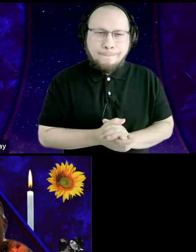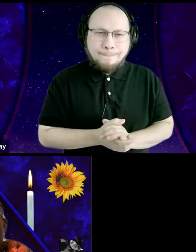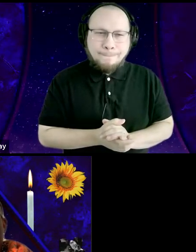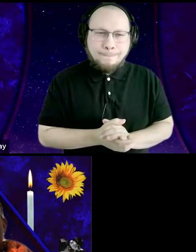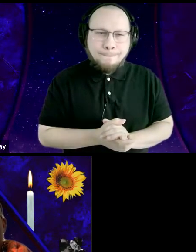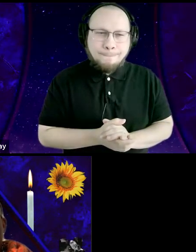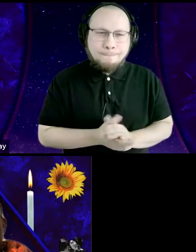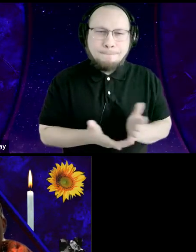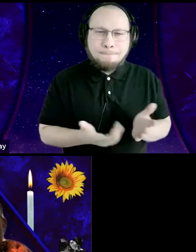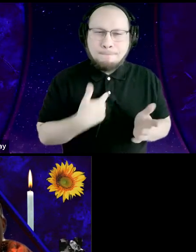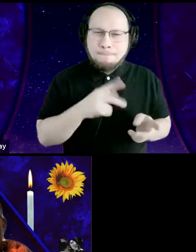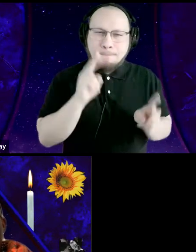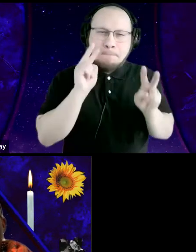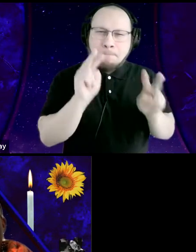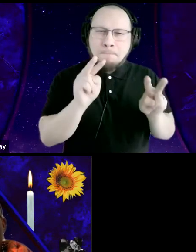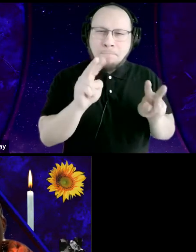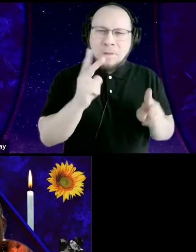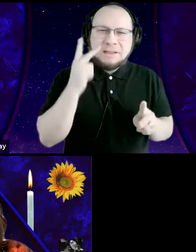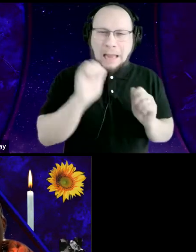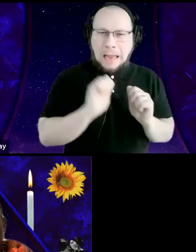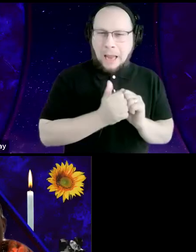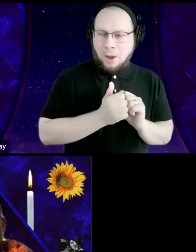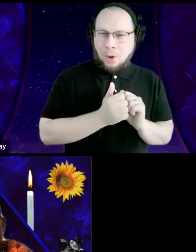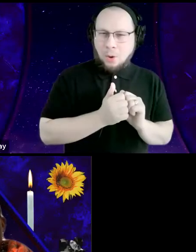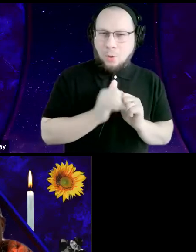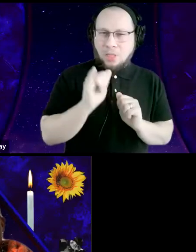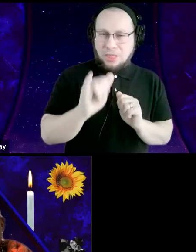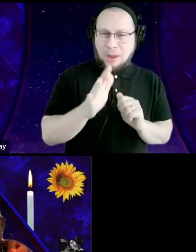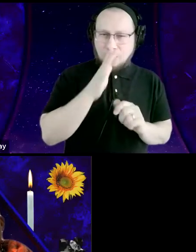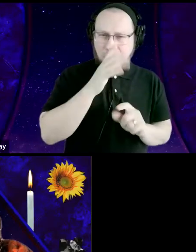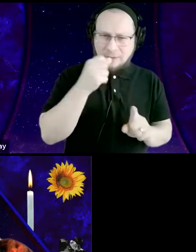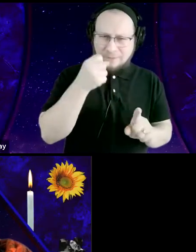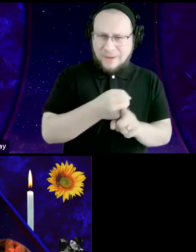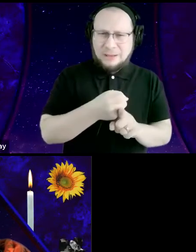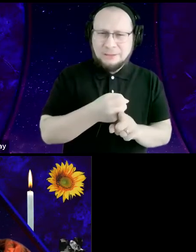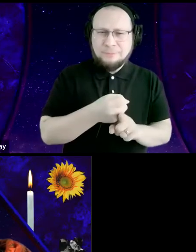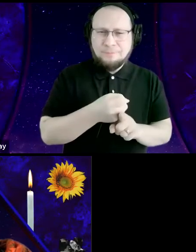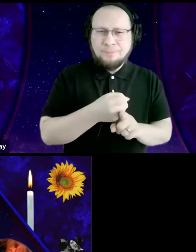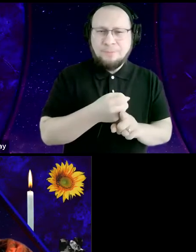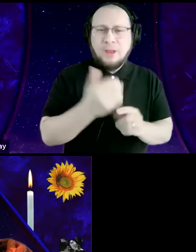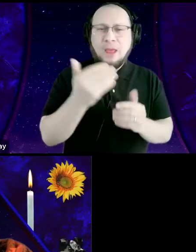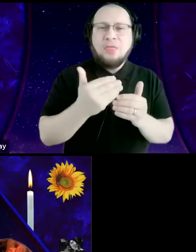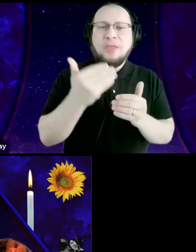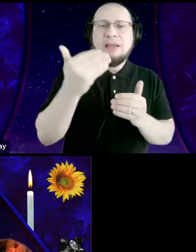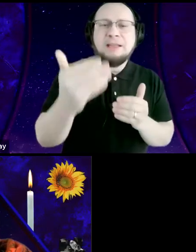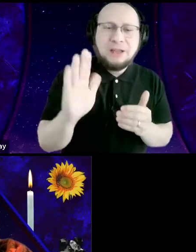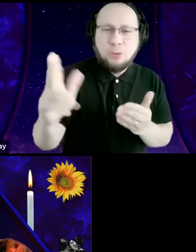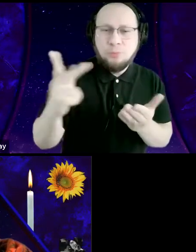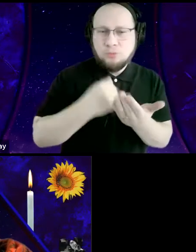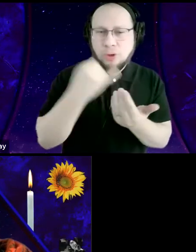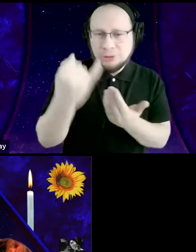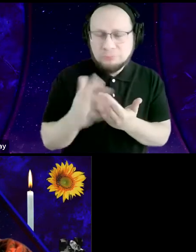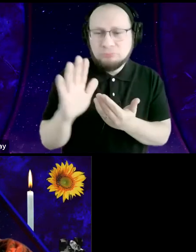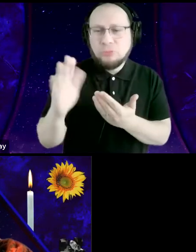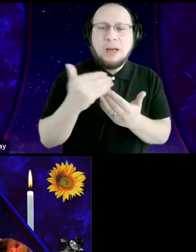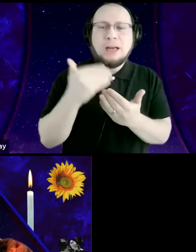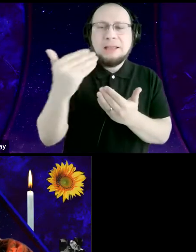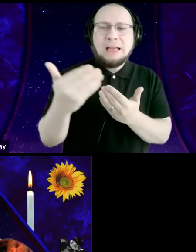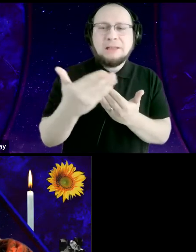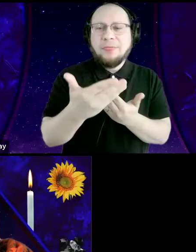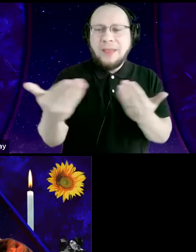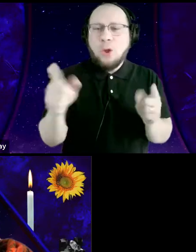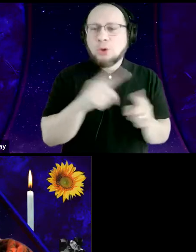I can't wait to see how that continues to affect like these next steps for you and finding